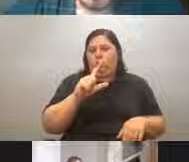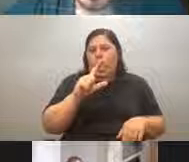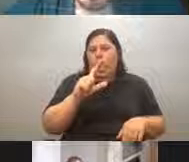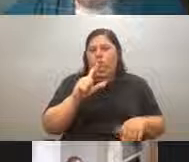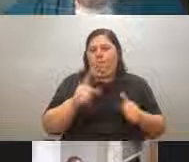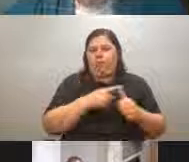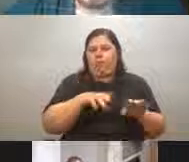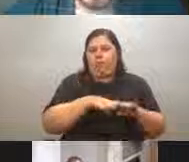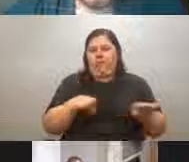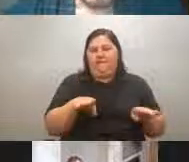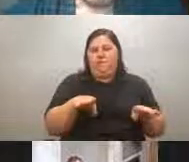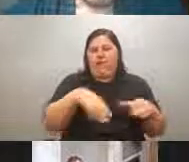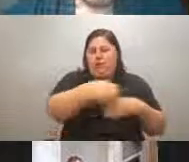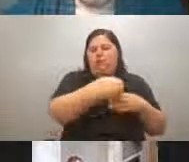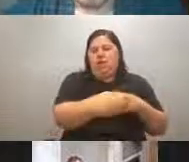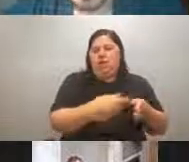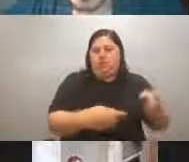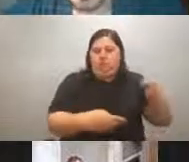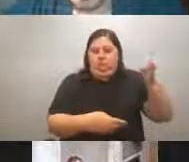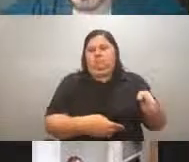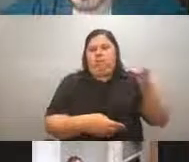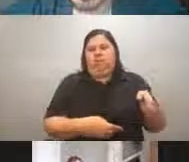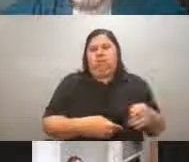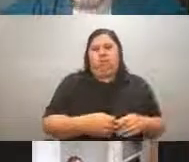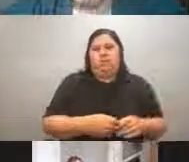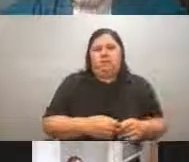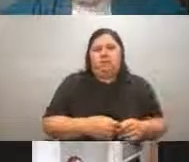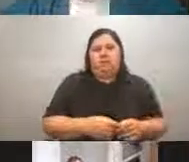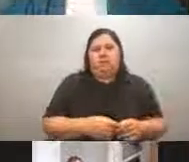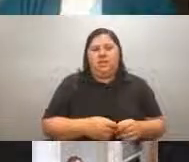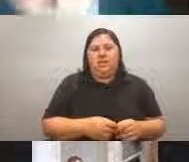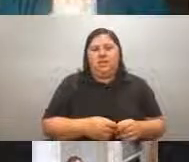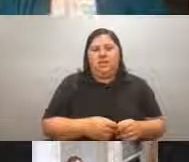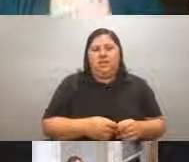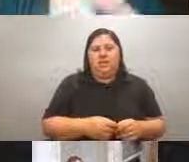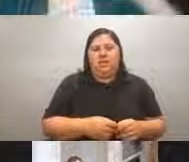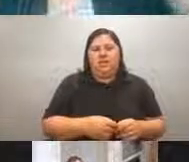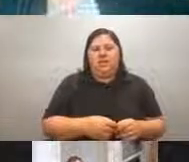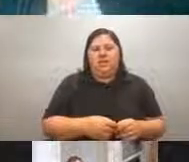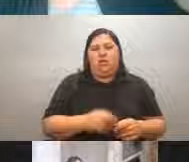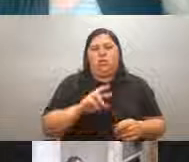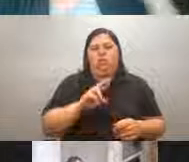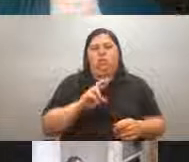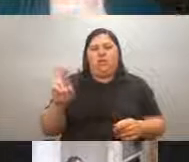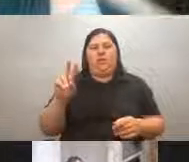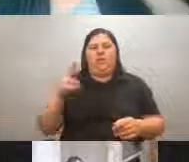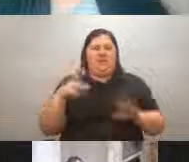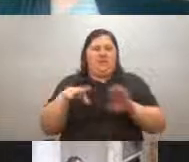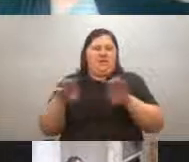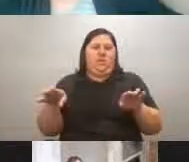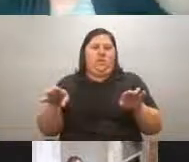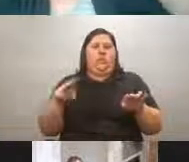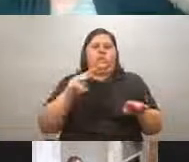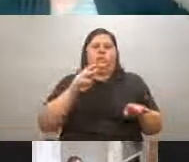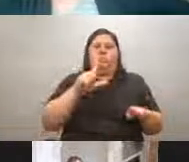exterior. And then here is what the second floor looks like. So the mural is going to be sort of going across